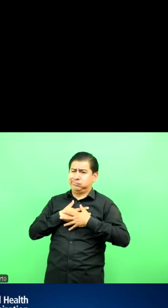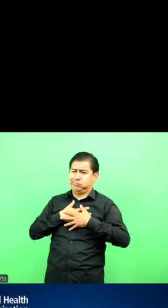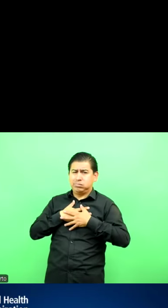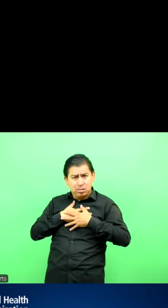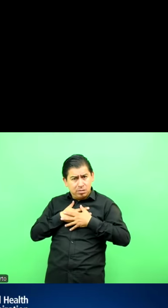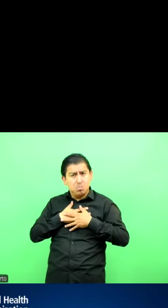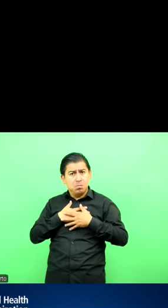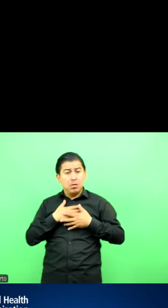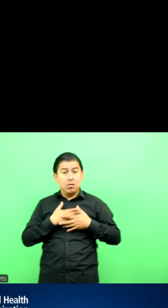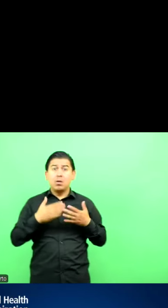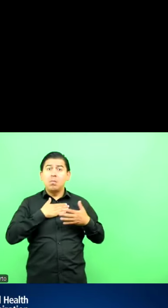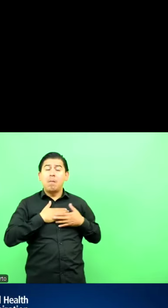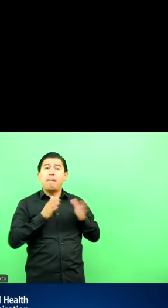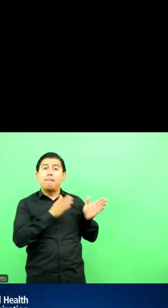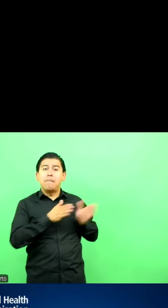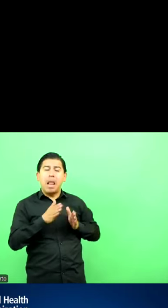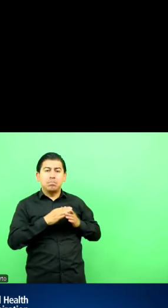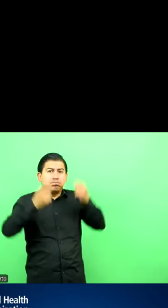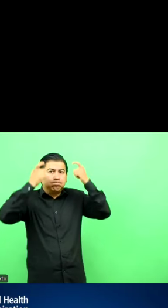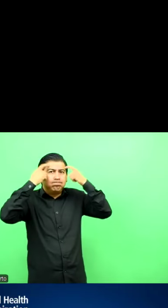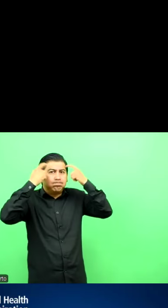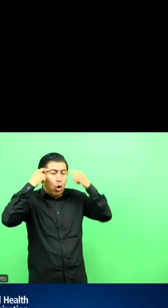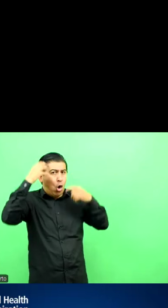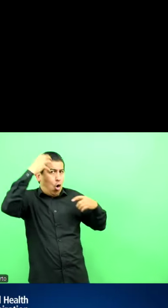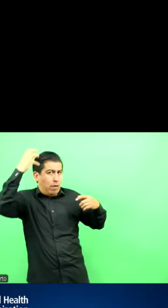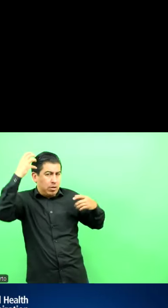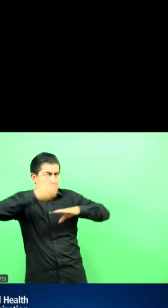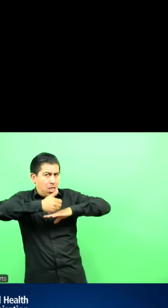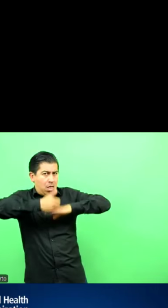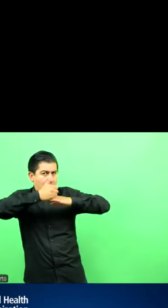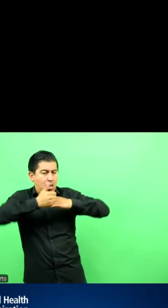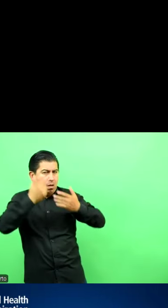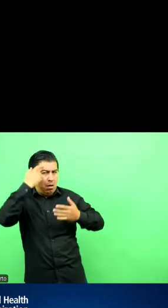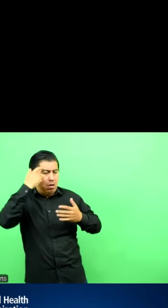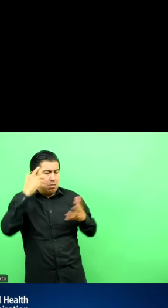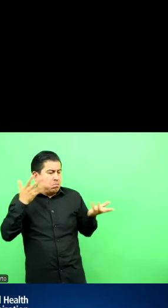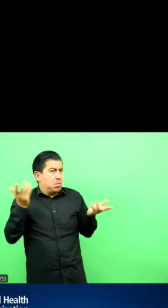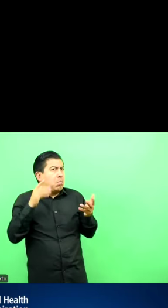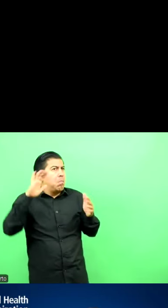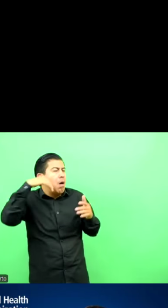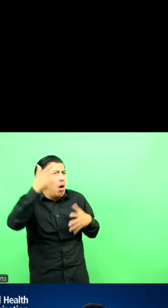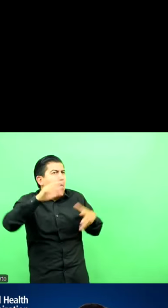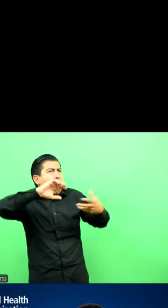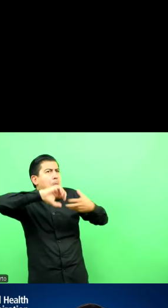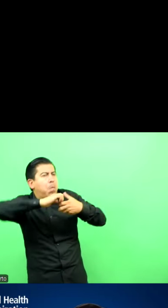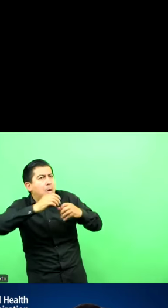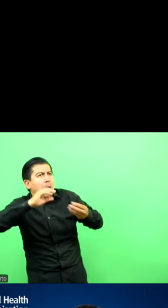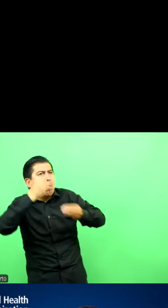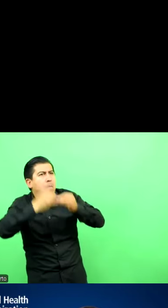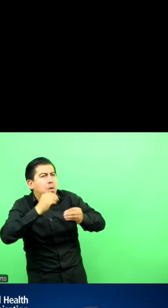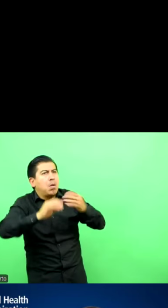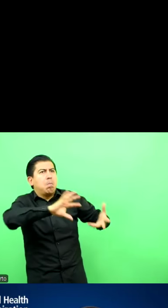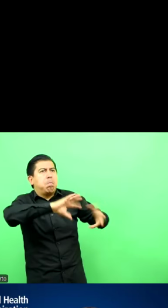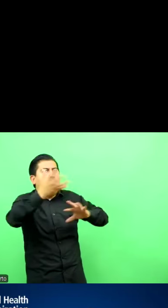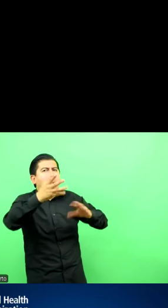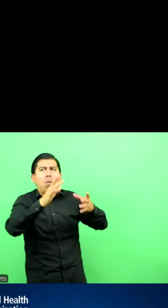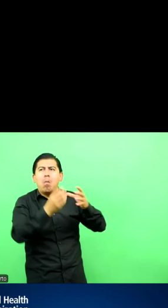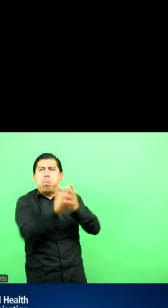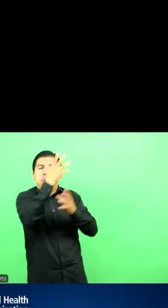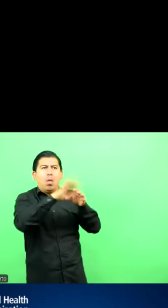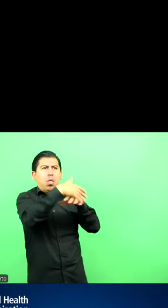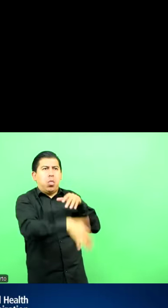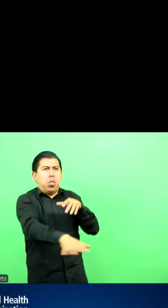implementation, monitoring, and promoting a human rights-based approach, prioritizing the needs of marginalized groups.